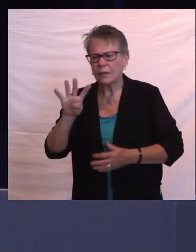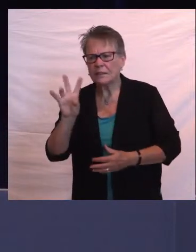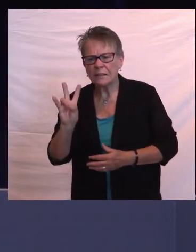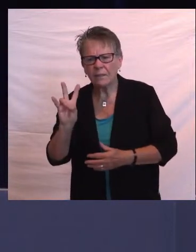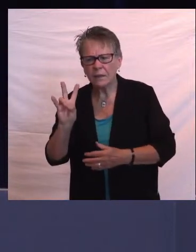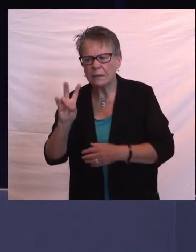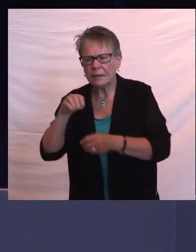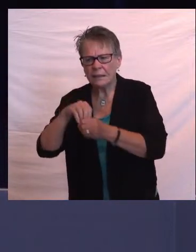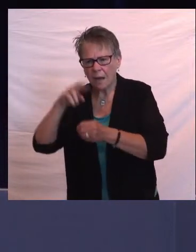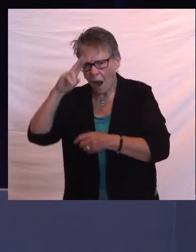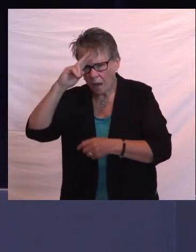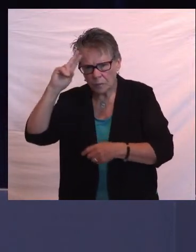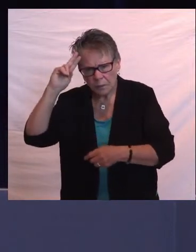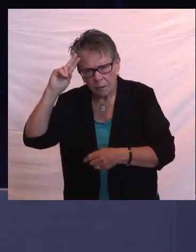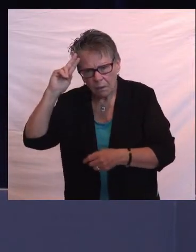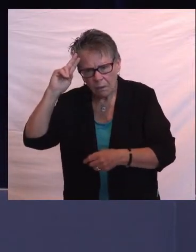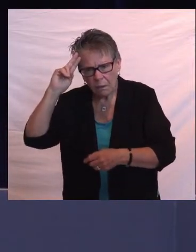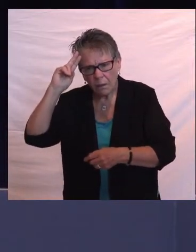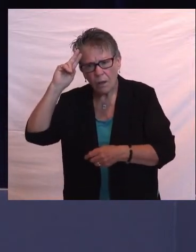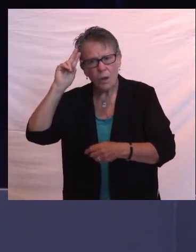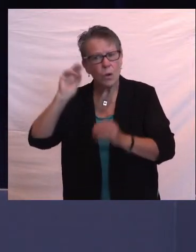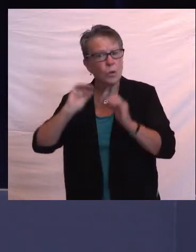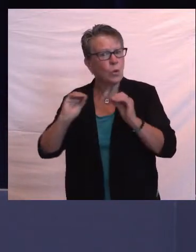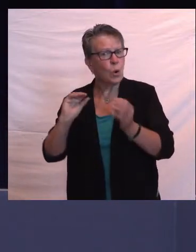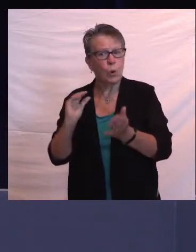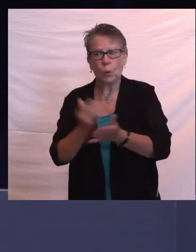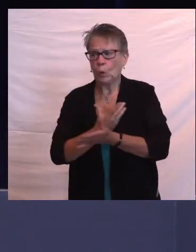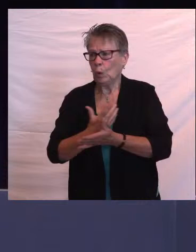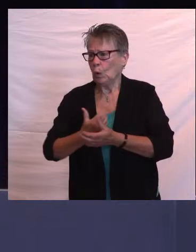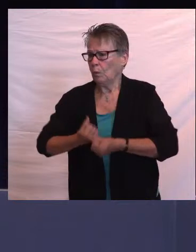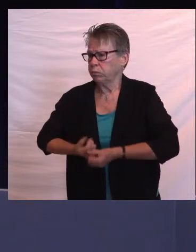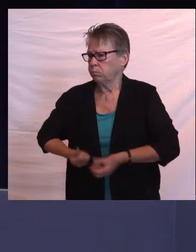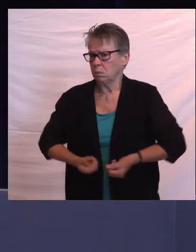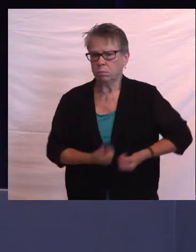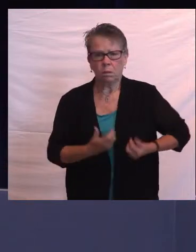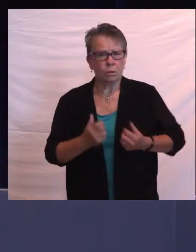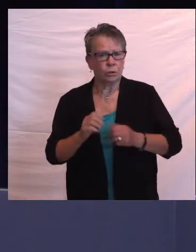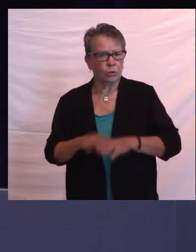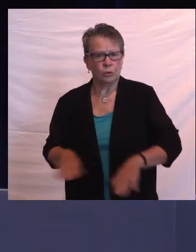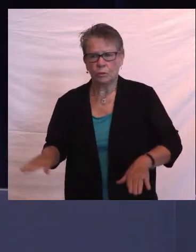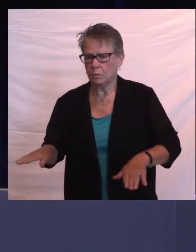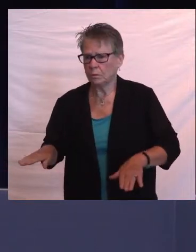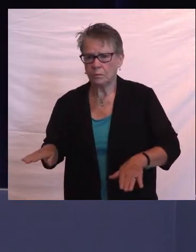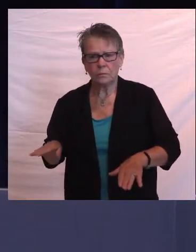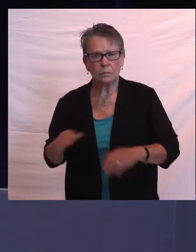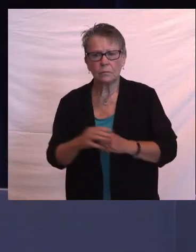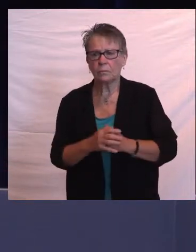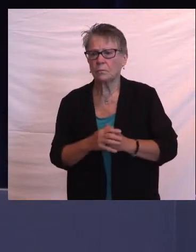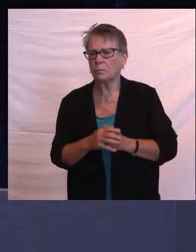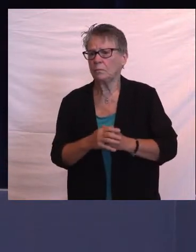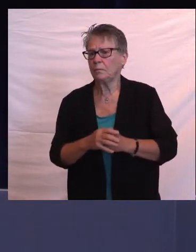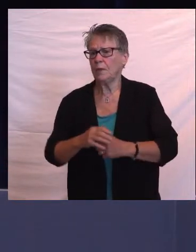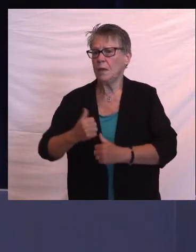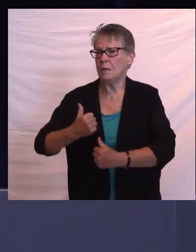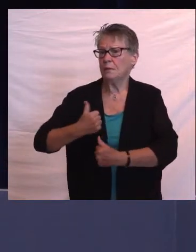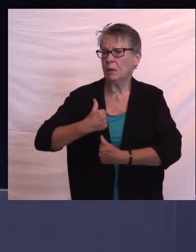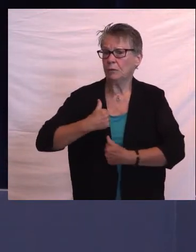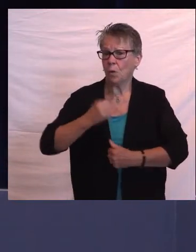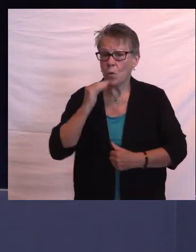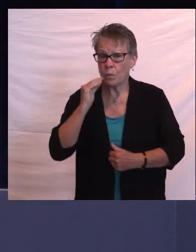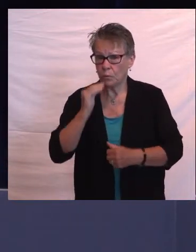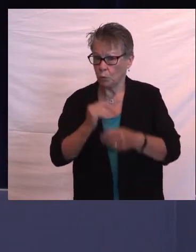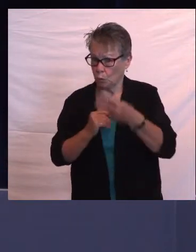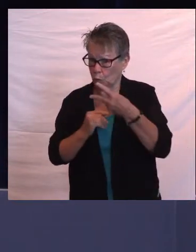investigation. There are no new reports of multisystem inflammatory syndrome. At our state veterans homes, there are 2 new positive